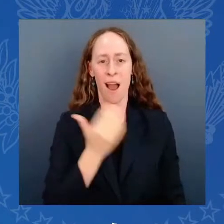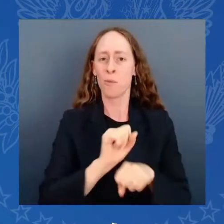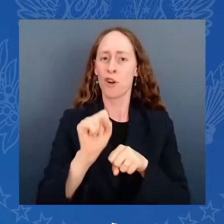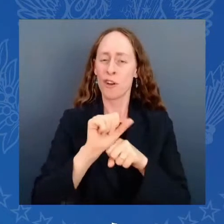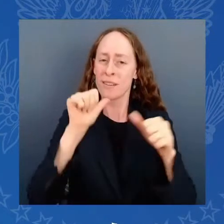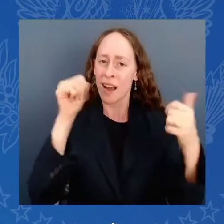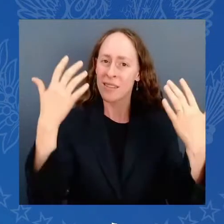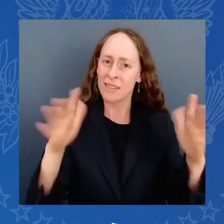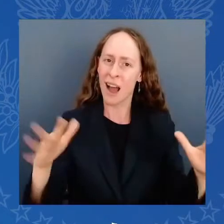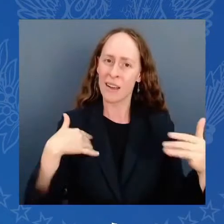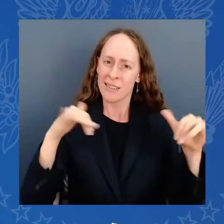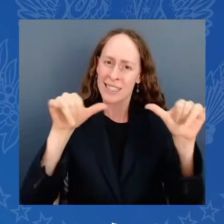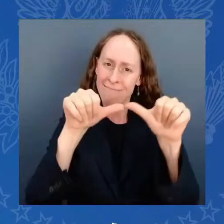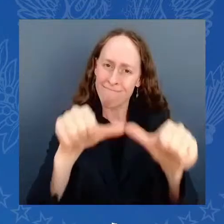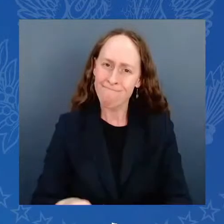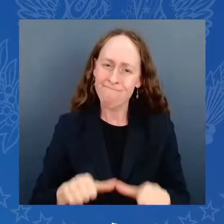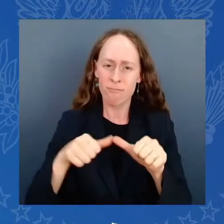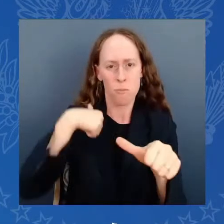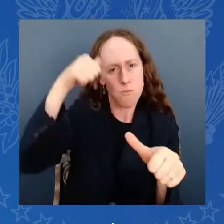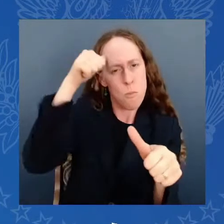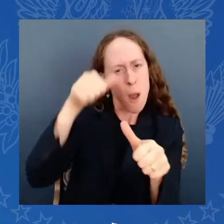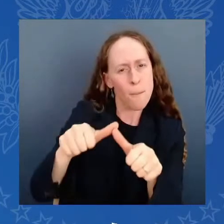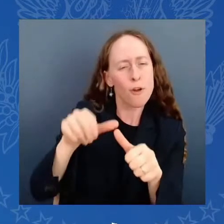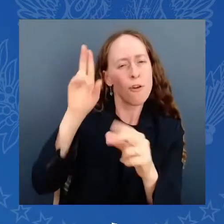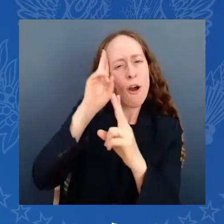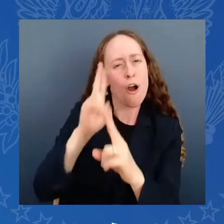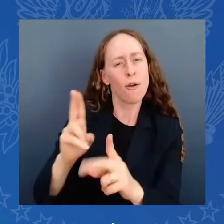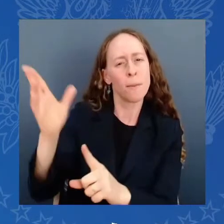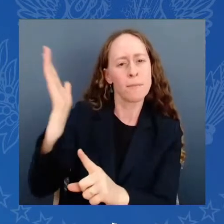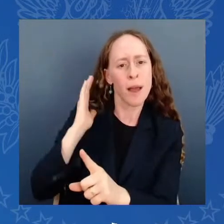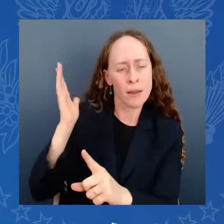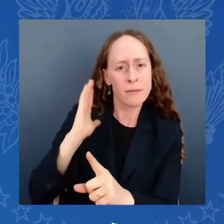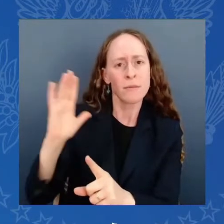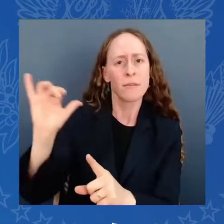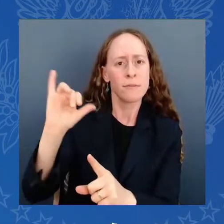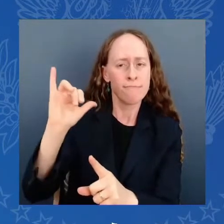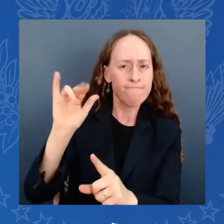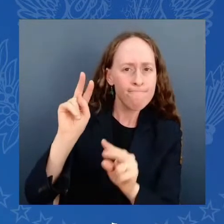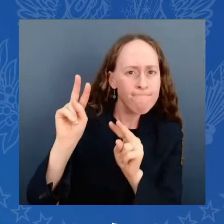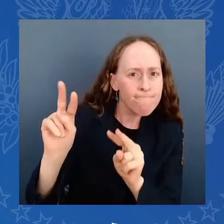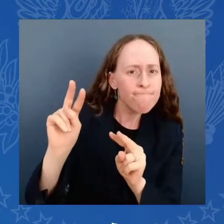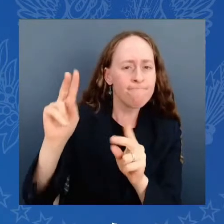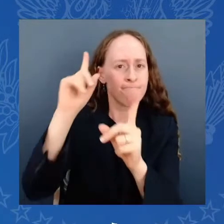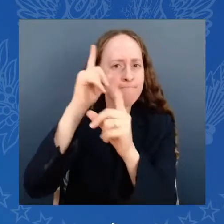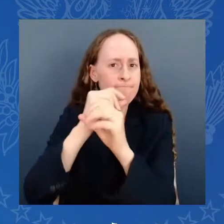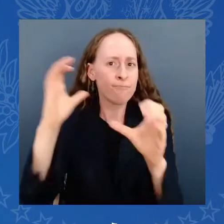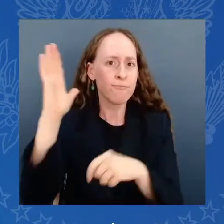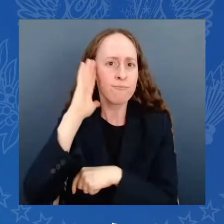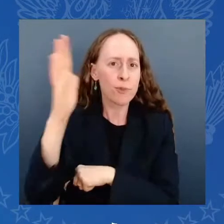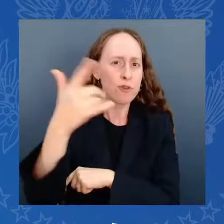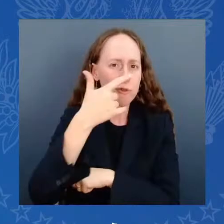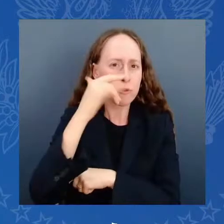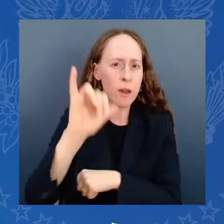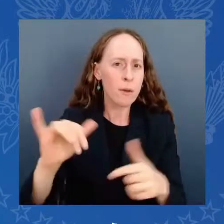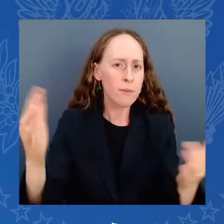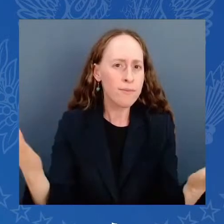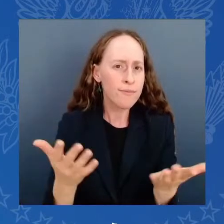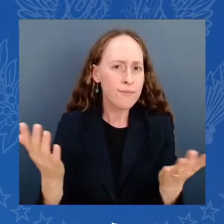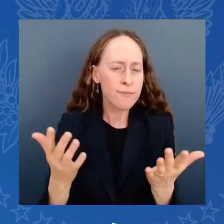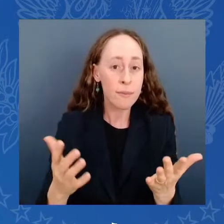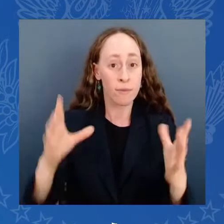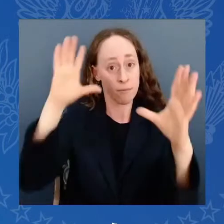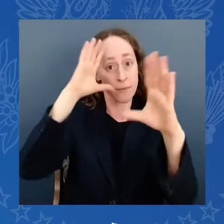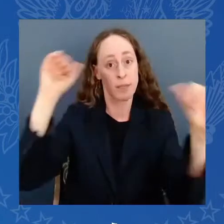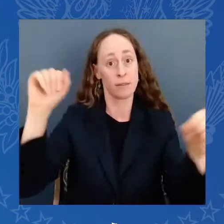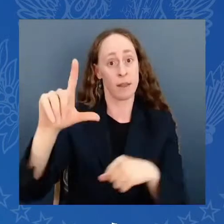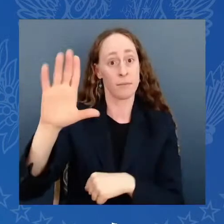future. President Johnson understood what President Lincoln understood in his own time, that the courts would determine